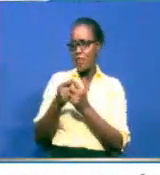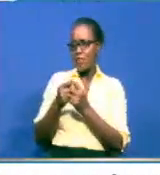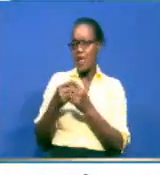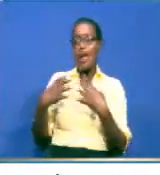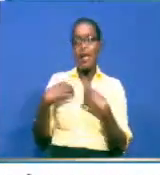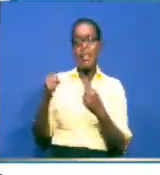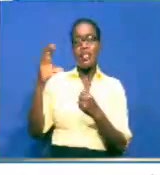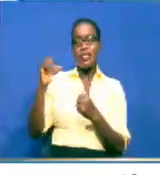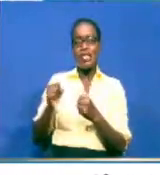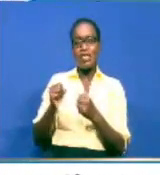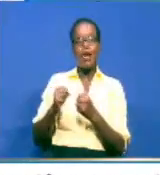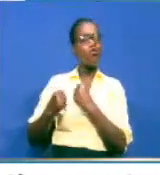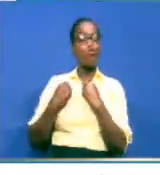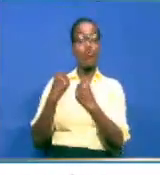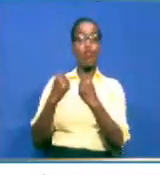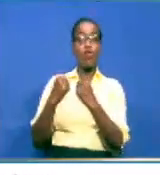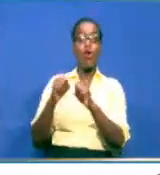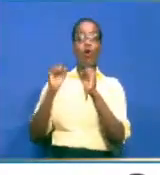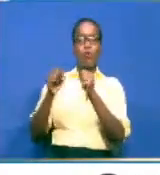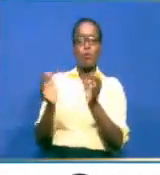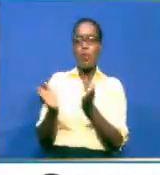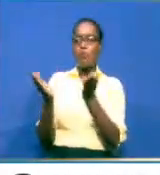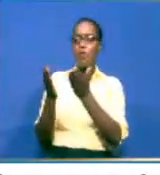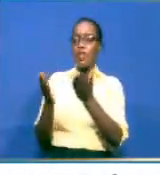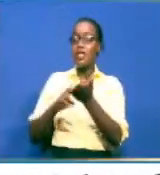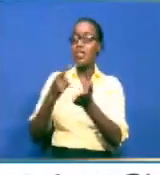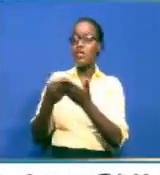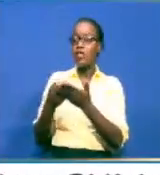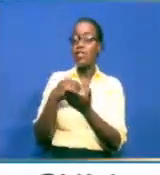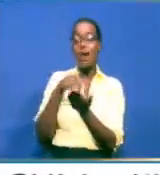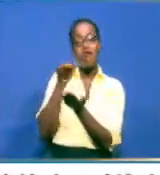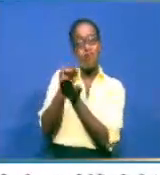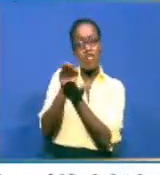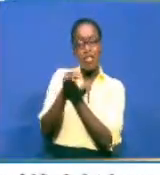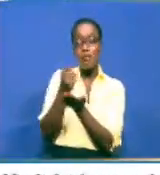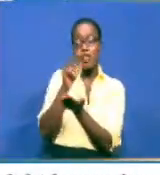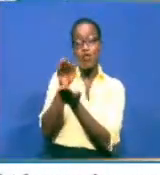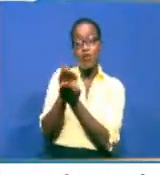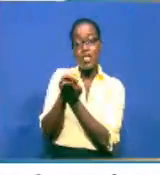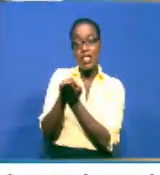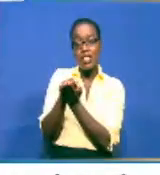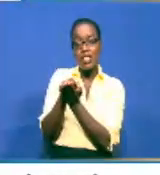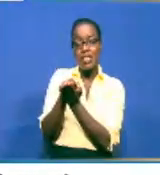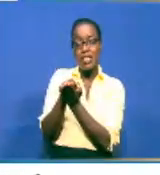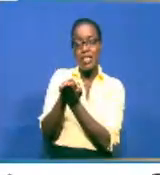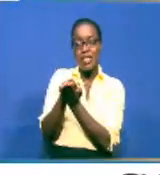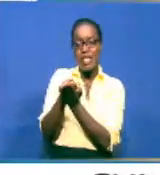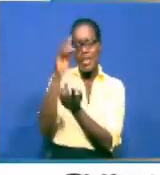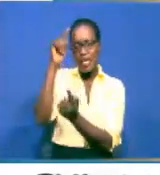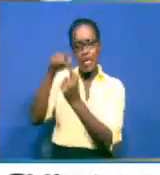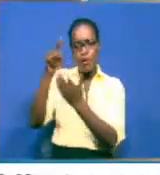can mobilize resources, can mobilize to have a kitty, a medical kitty, so that children who